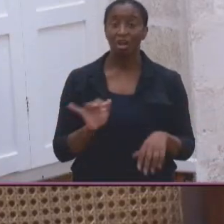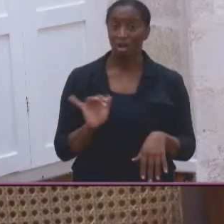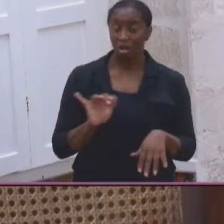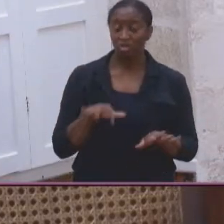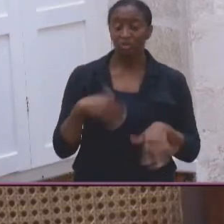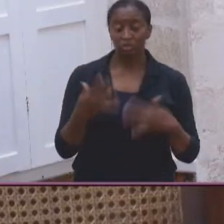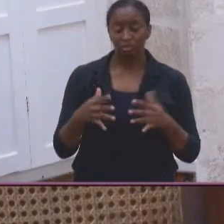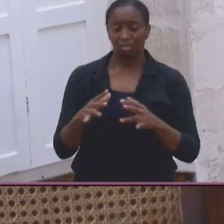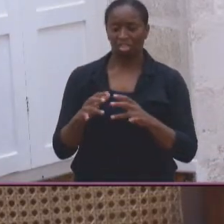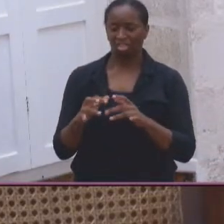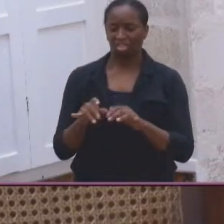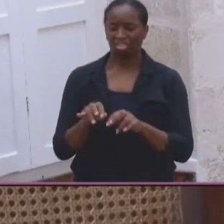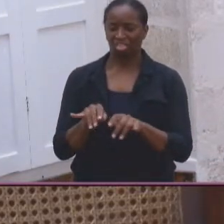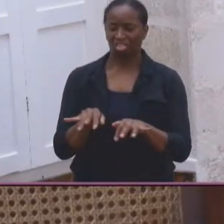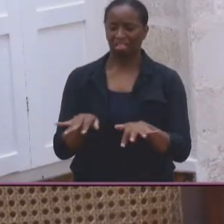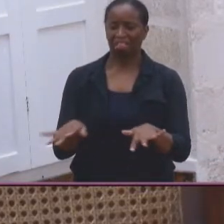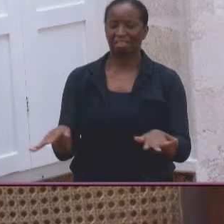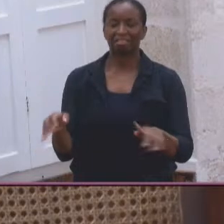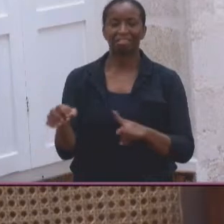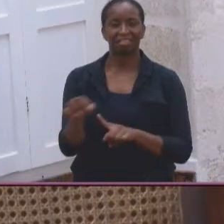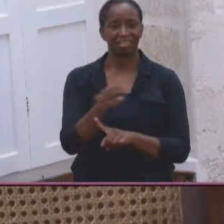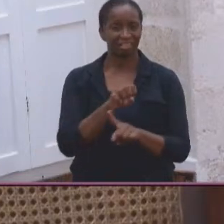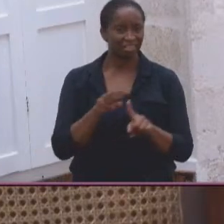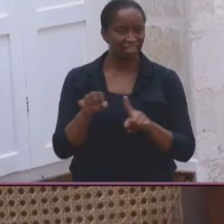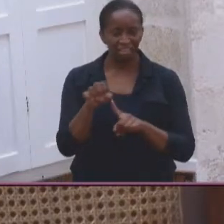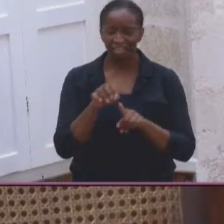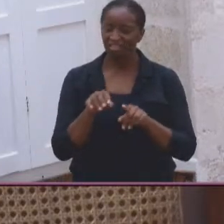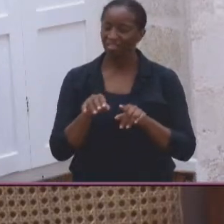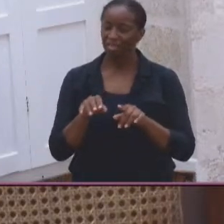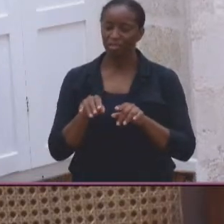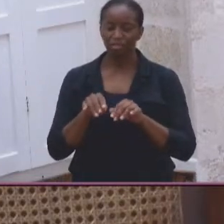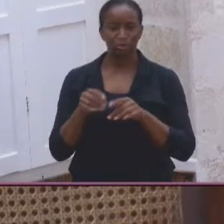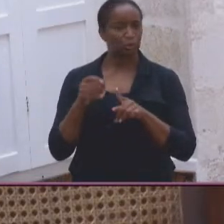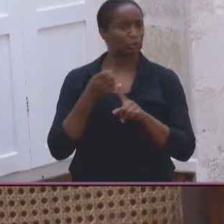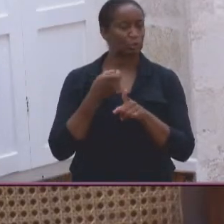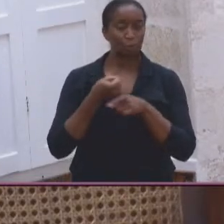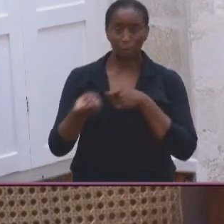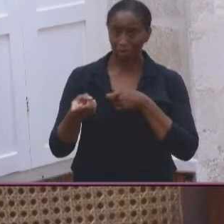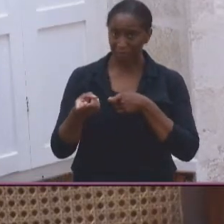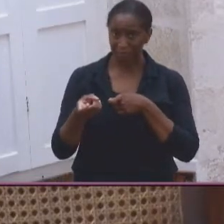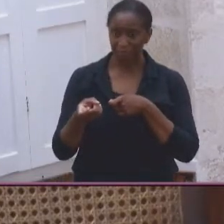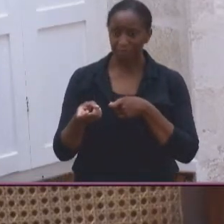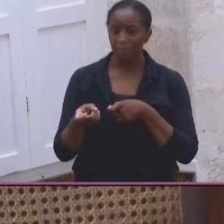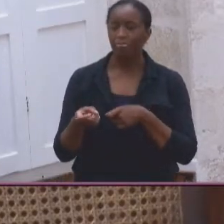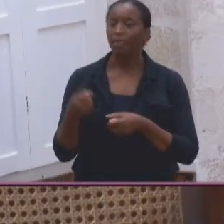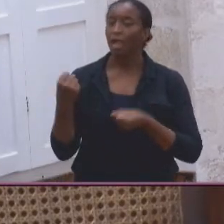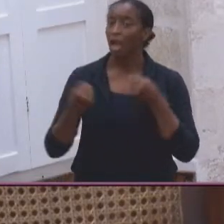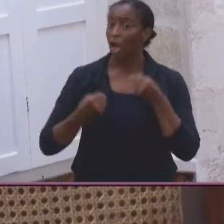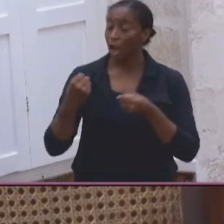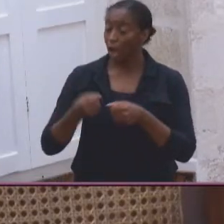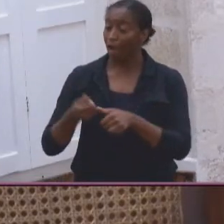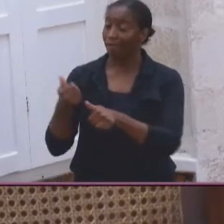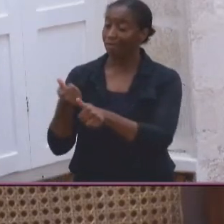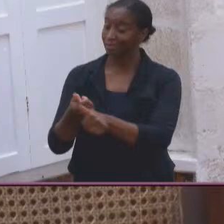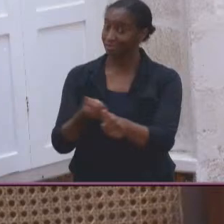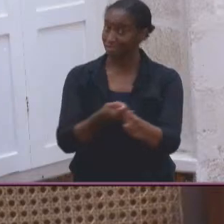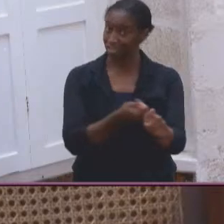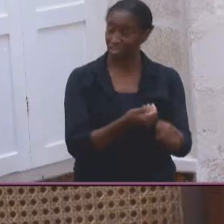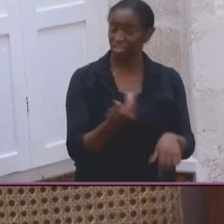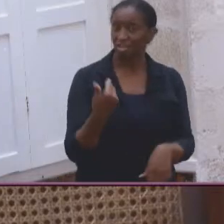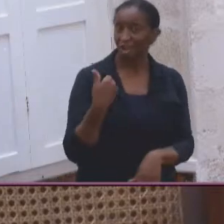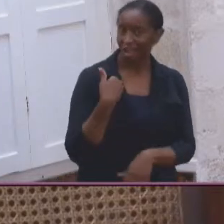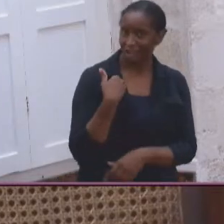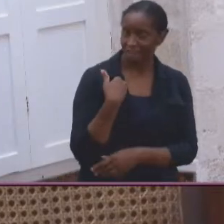sir, all of these vehicles have chassis numbers, and we all know who it was last owned by. And I